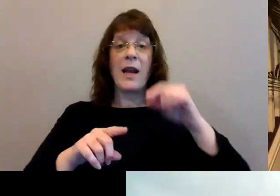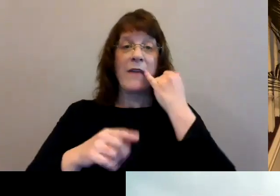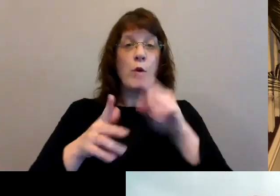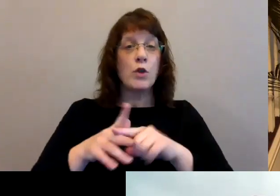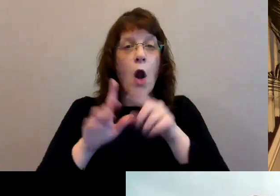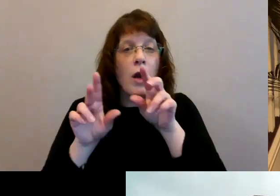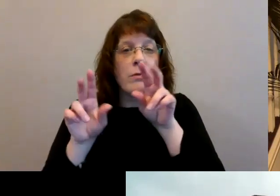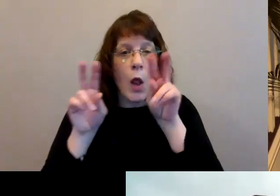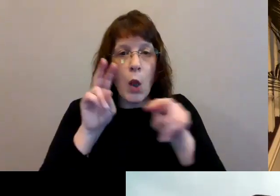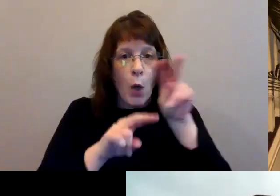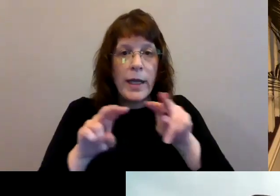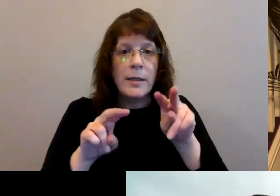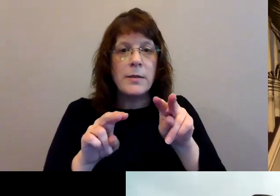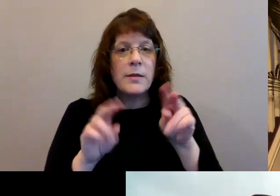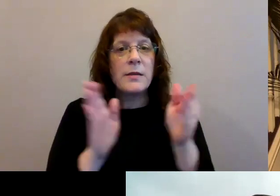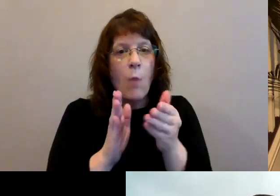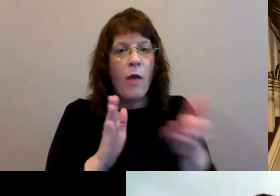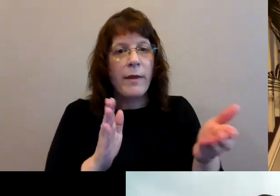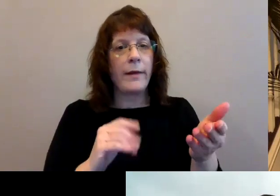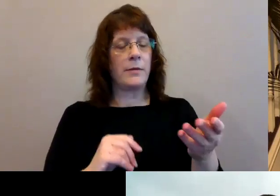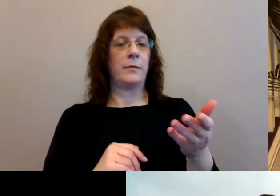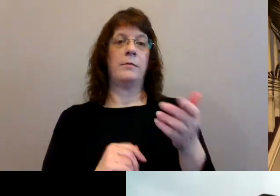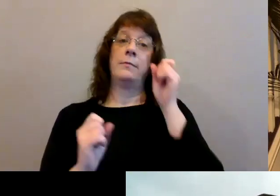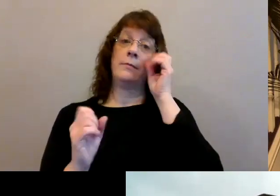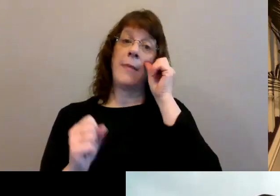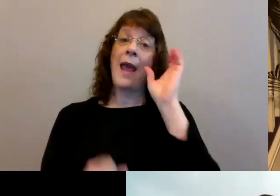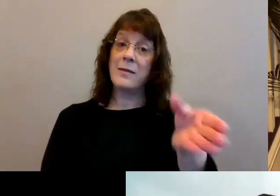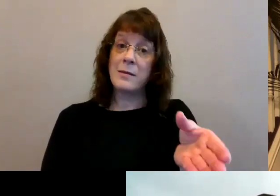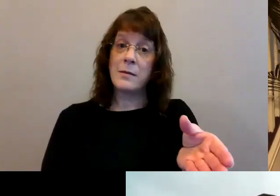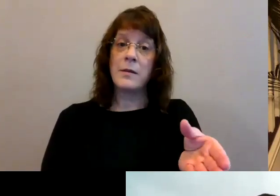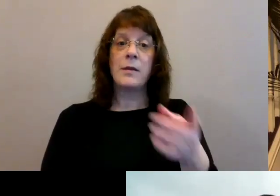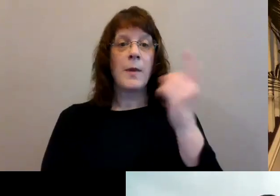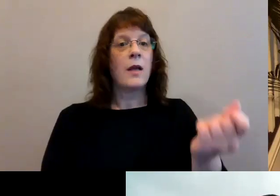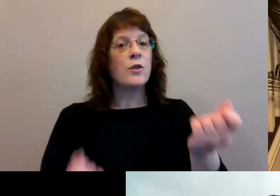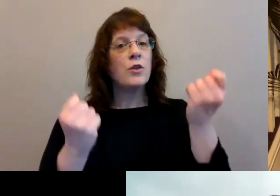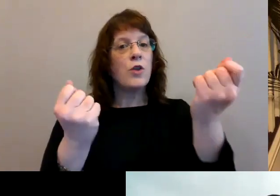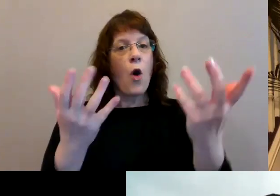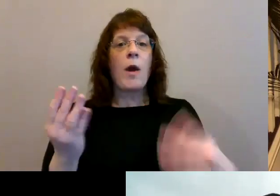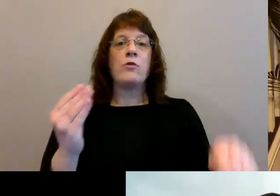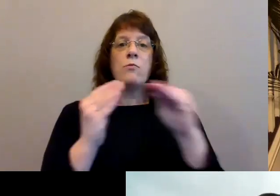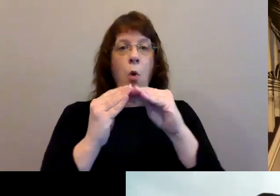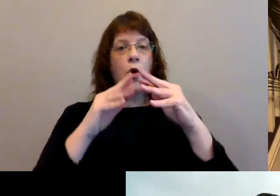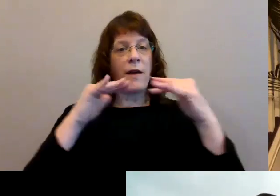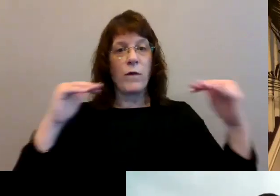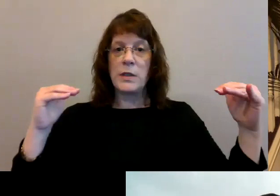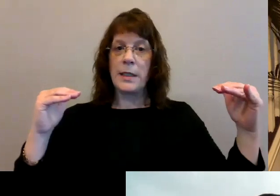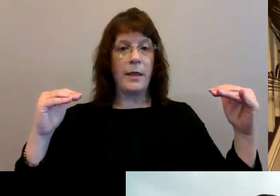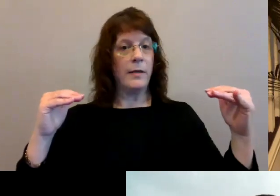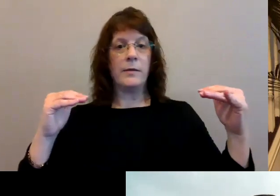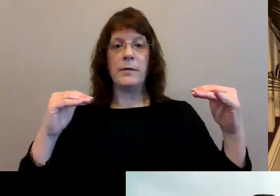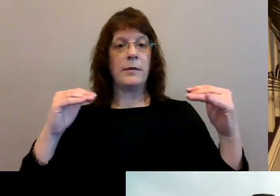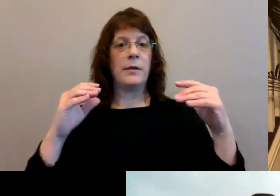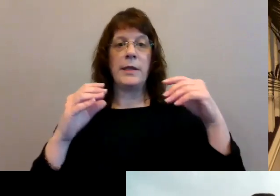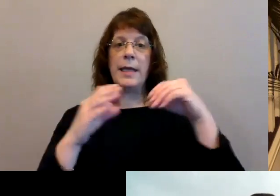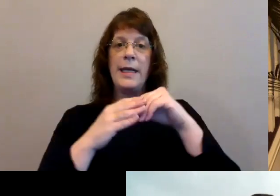at the small things, like you'll be amazed, because like there's so much more diversity in the world of